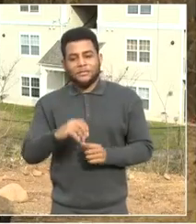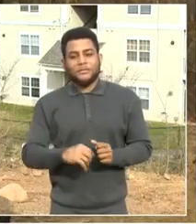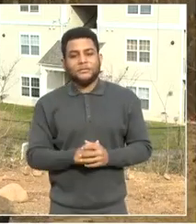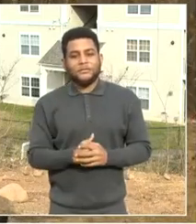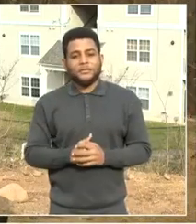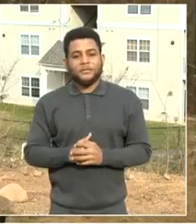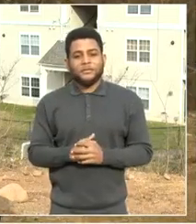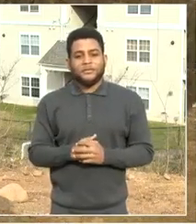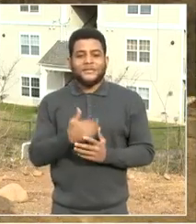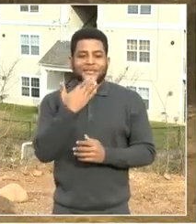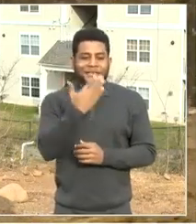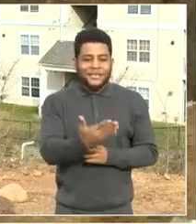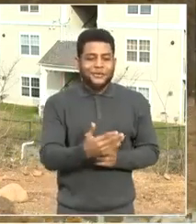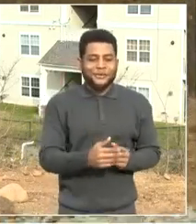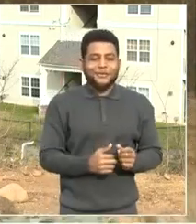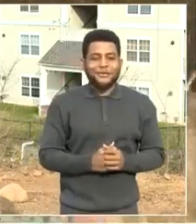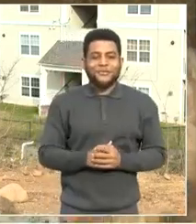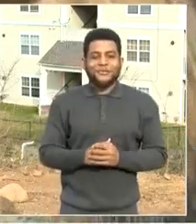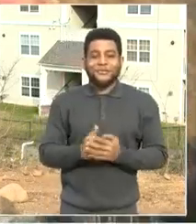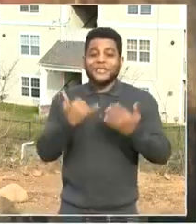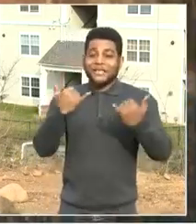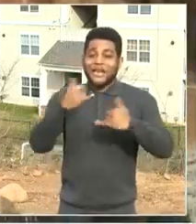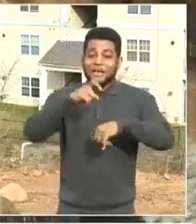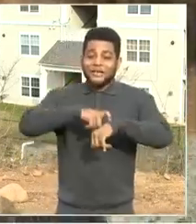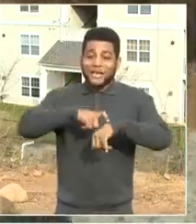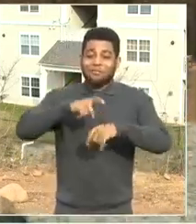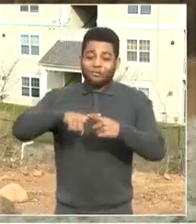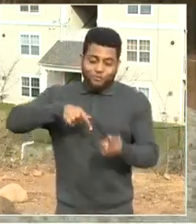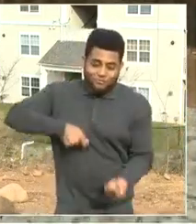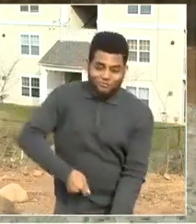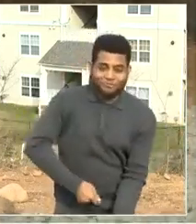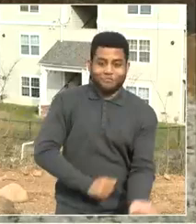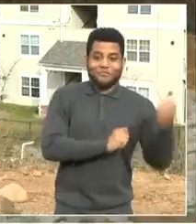Oh, groundbreaking, what we're here for. How about that?